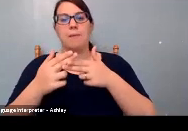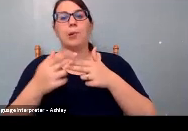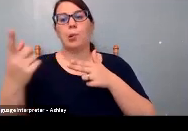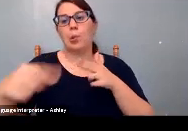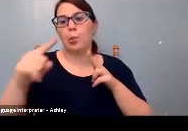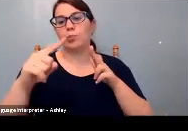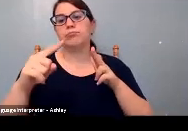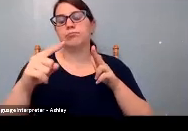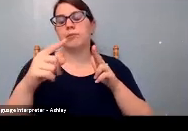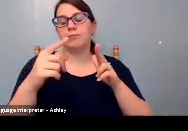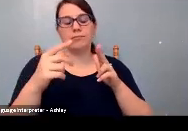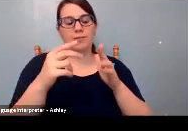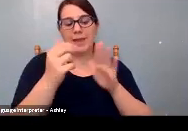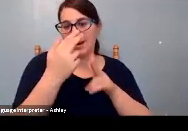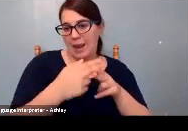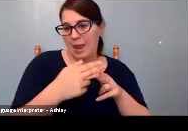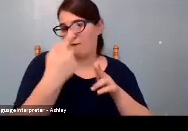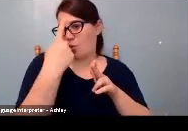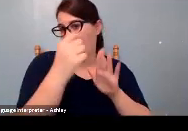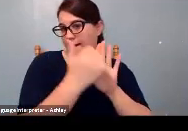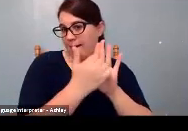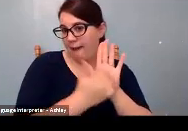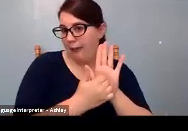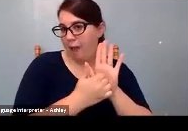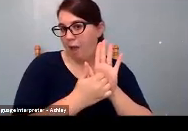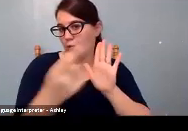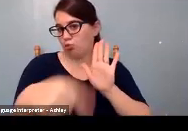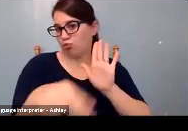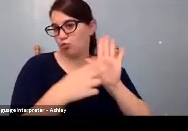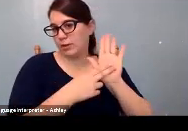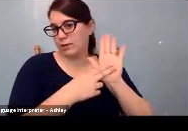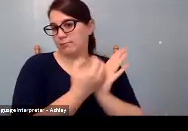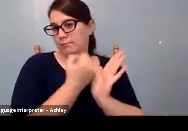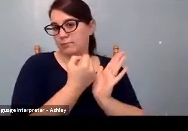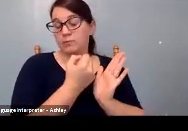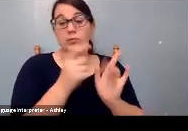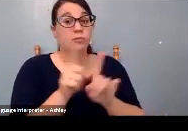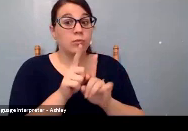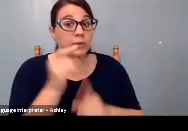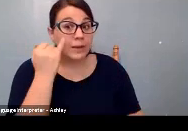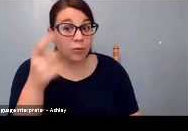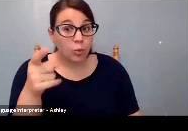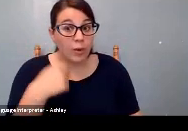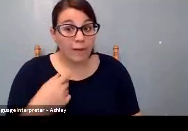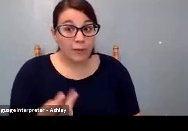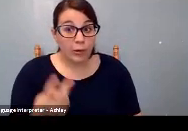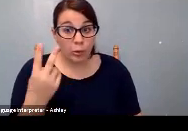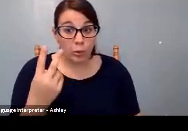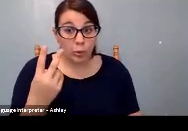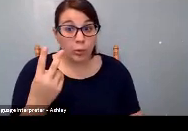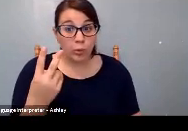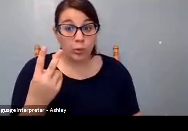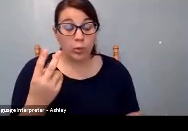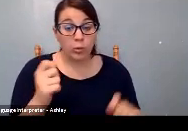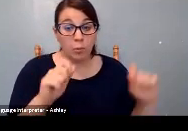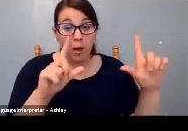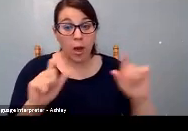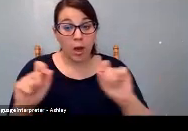enroll. Also, if you have an additional monitor or a smartphone available, take a quick look